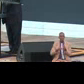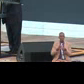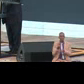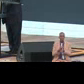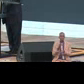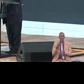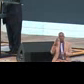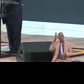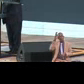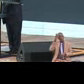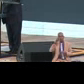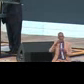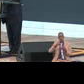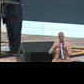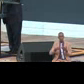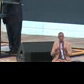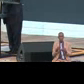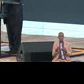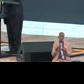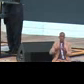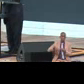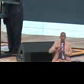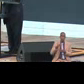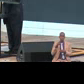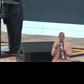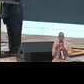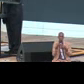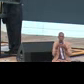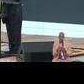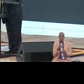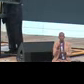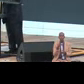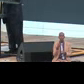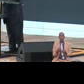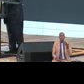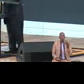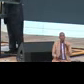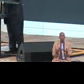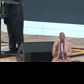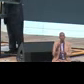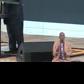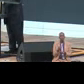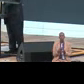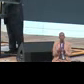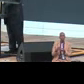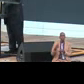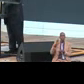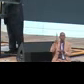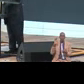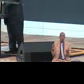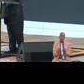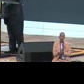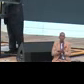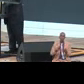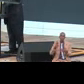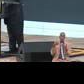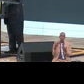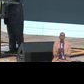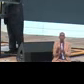of the devil around you, anywhere near you, the fire of the Holy Ghost will burn them